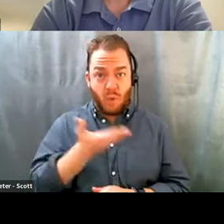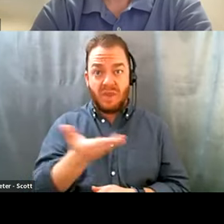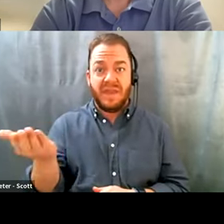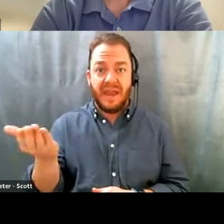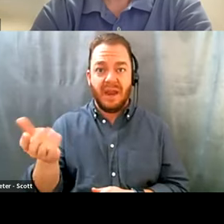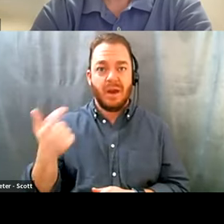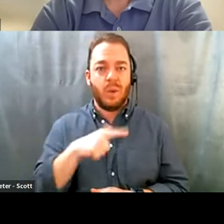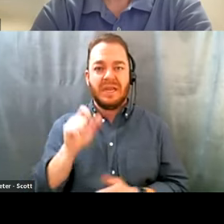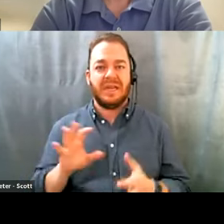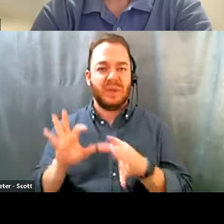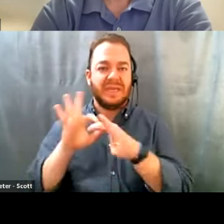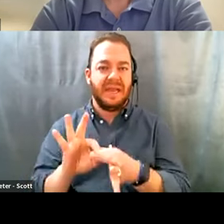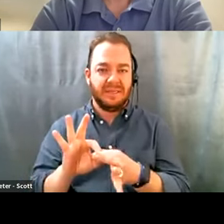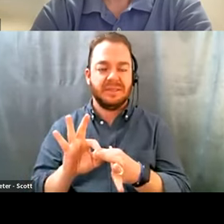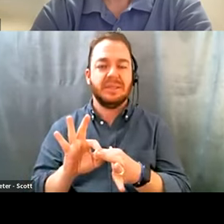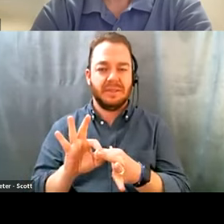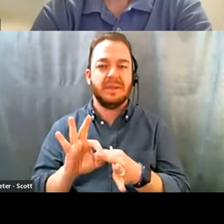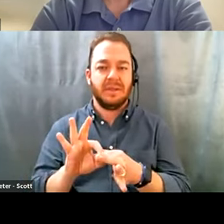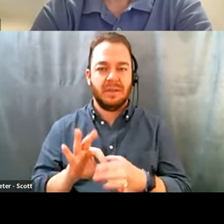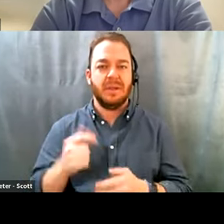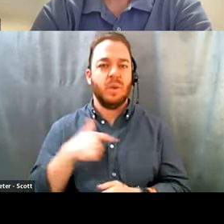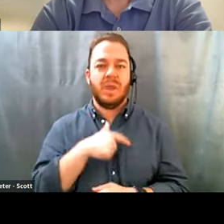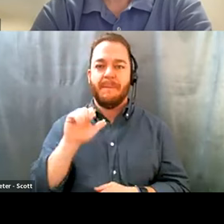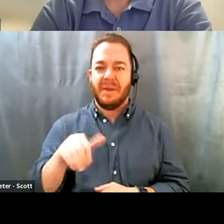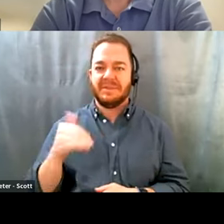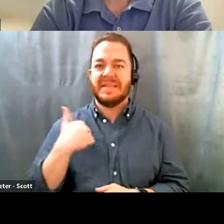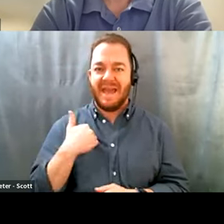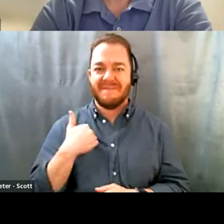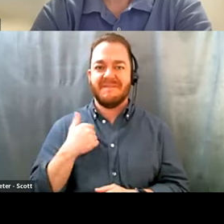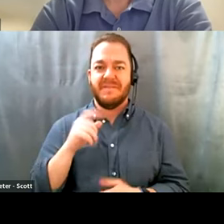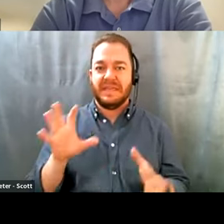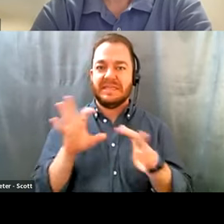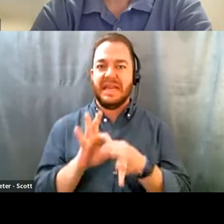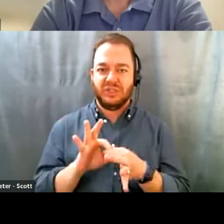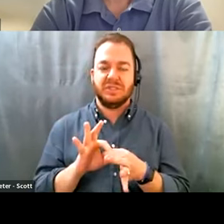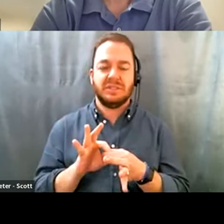to connect. And we've got to have these connections. So,